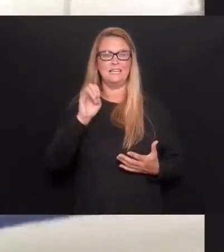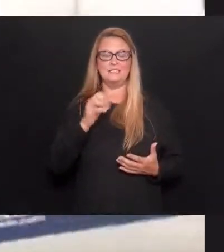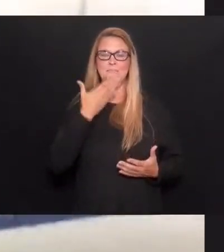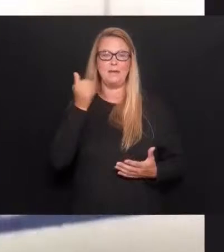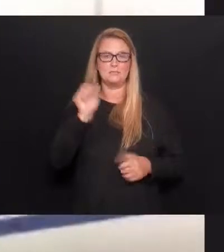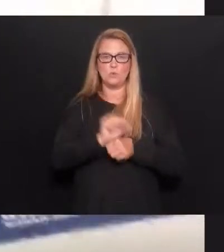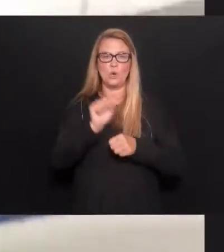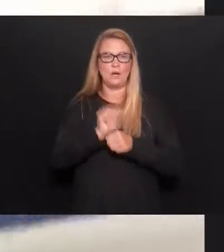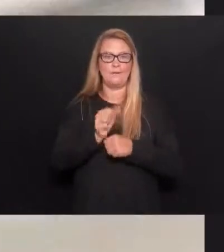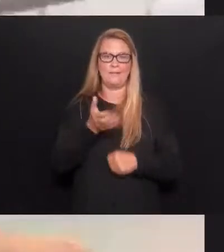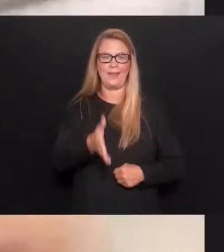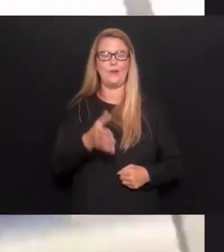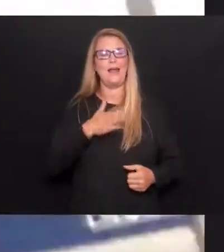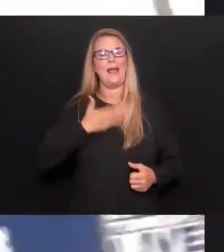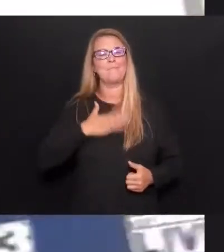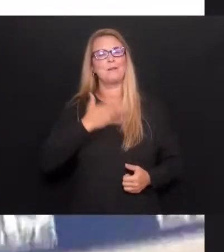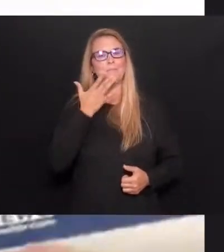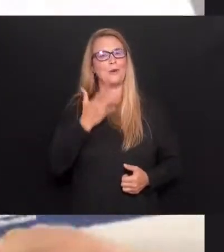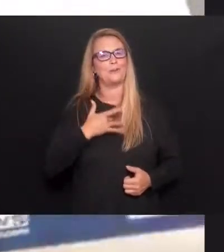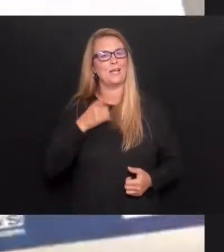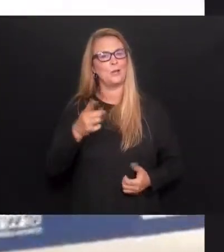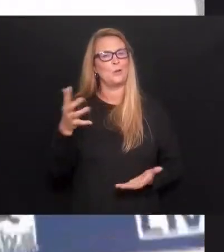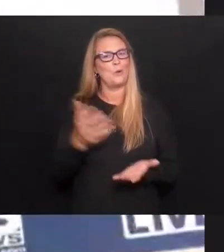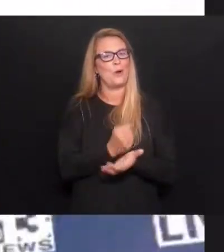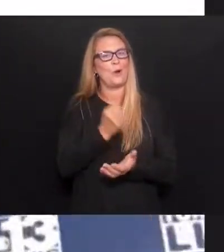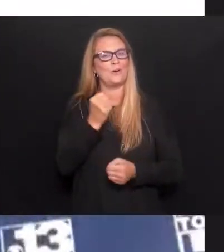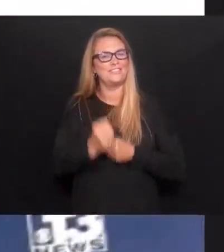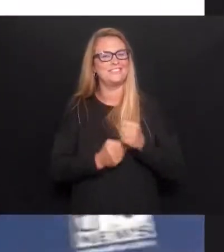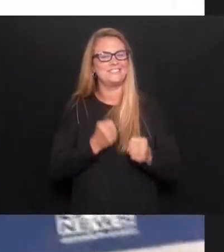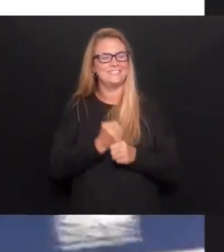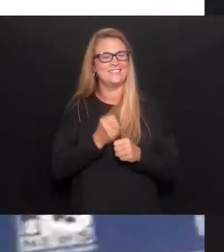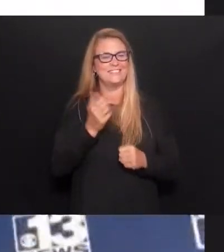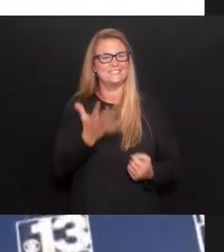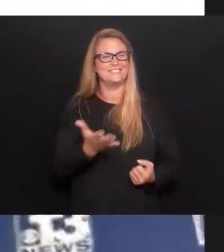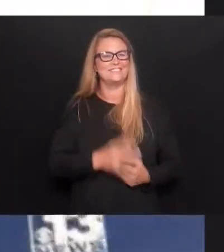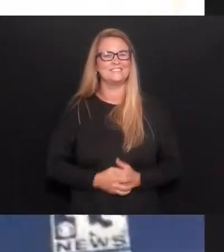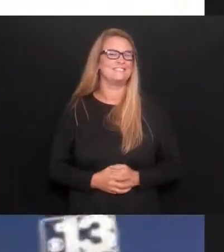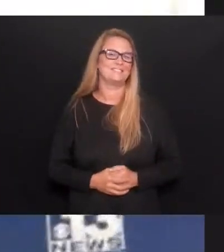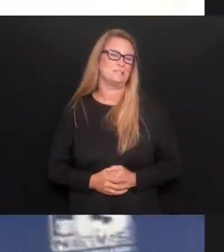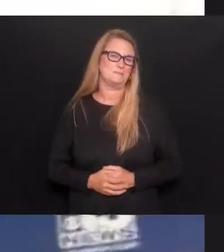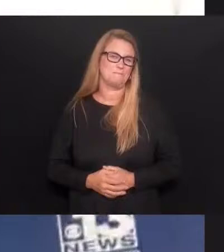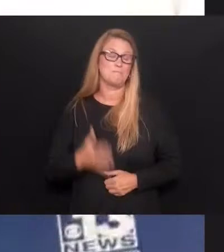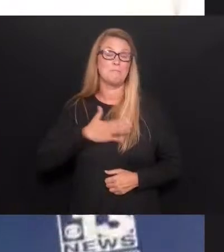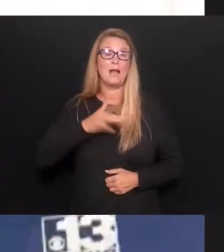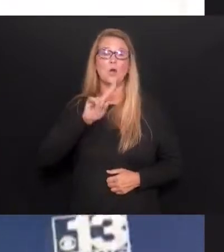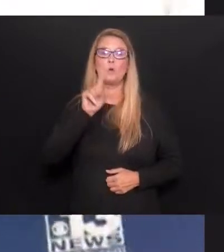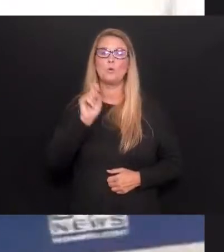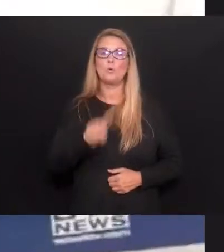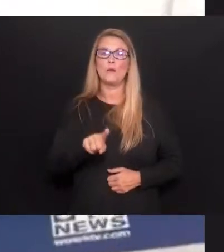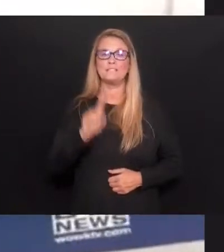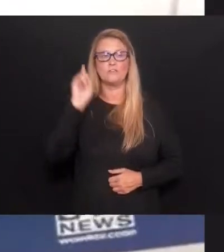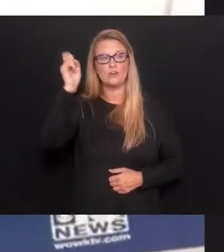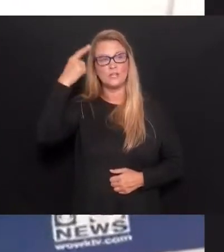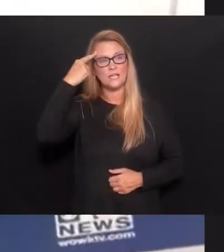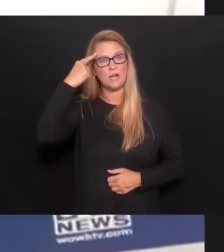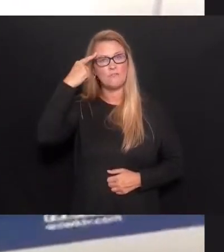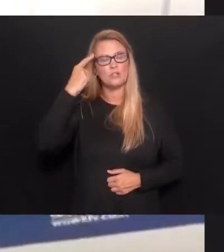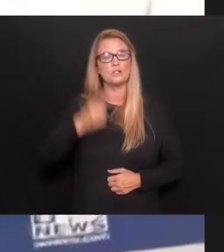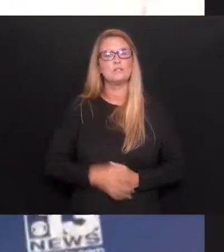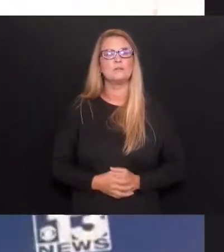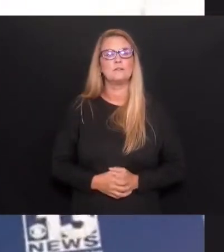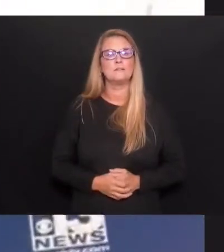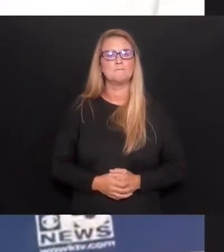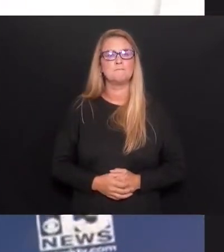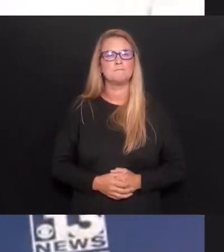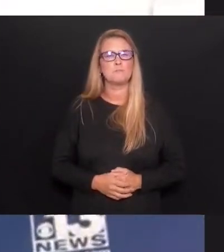birthday. Enjoy it. You've earned it. I don't think you're as old as me. Anyway, here's my question to the governor, and if others want to weigh in as well. Governor, I